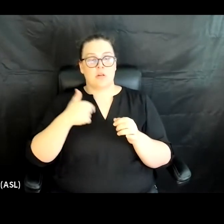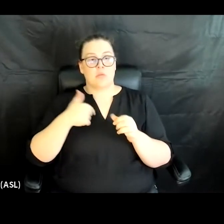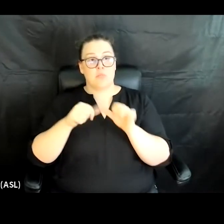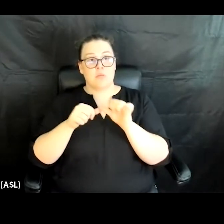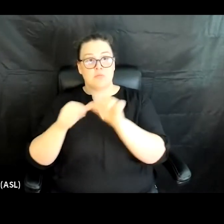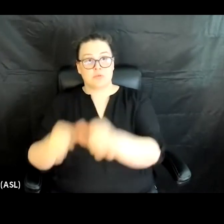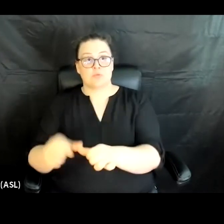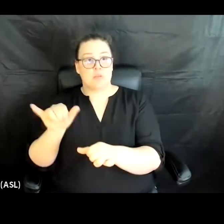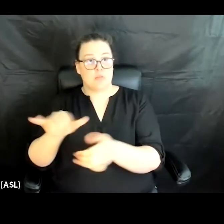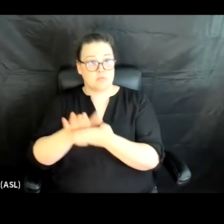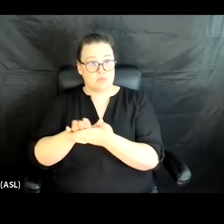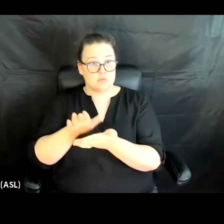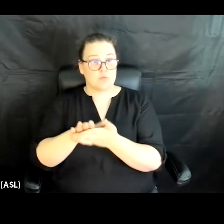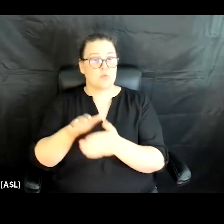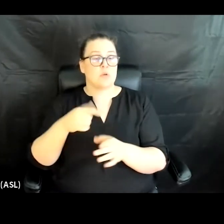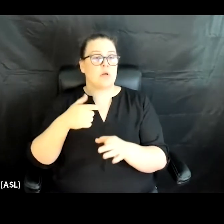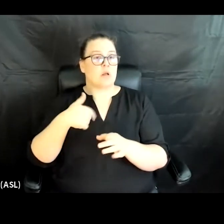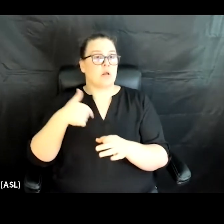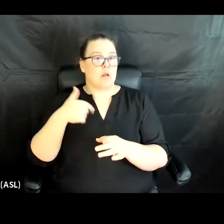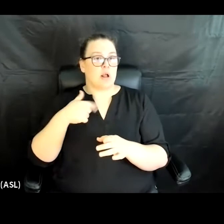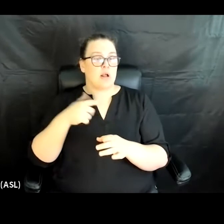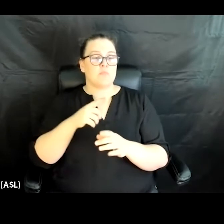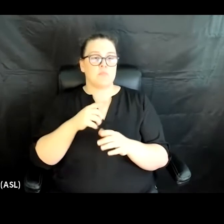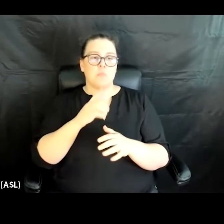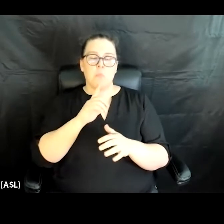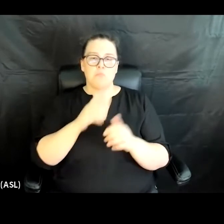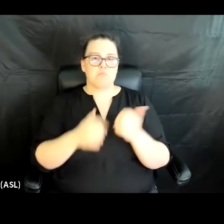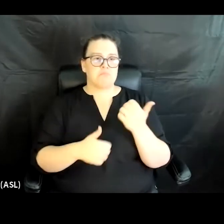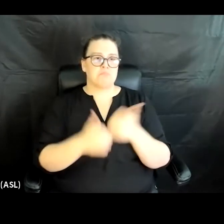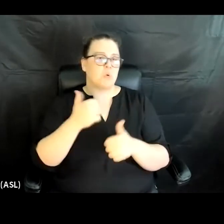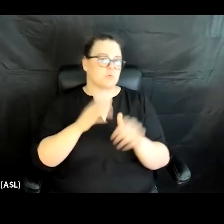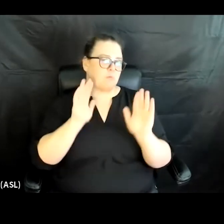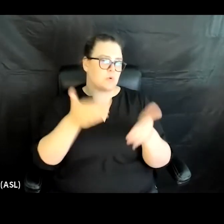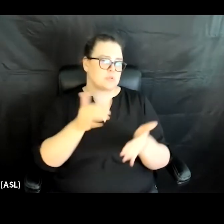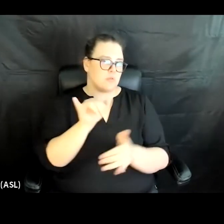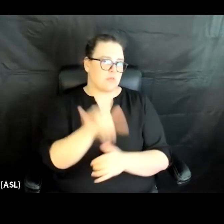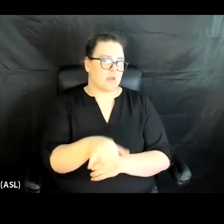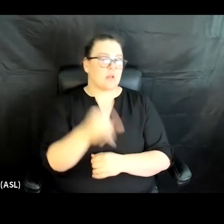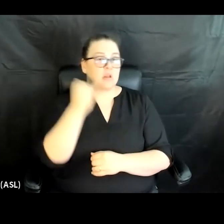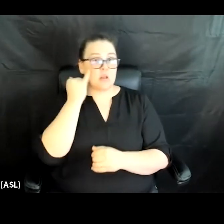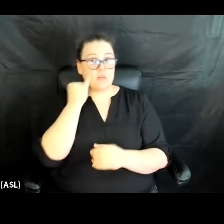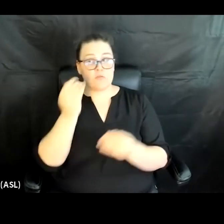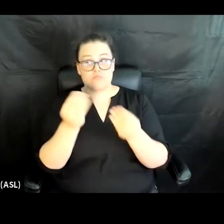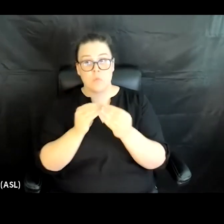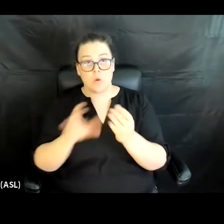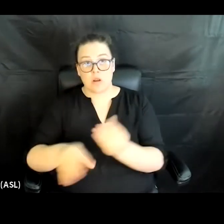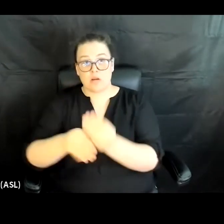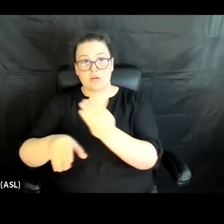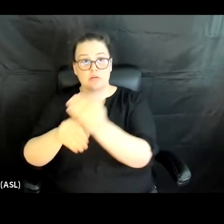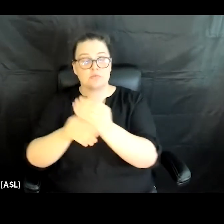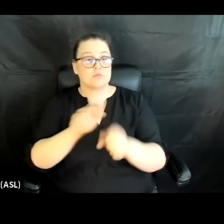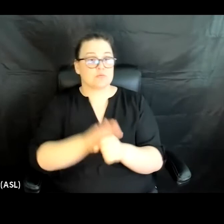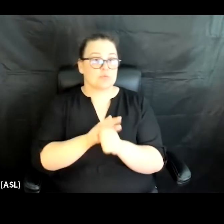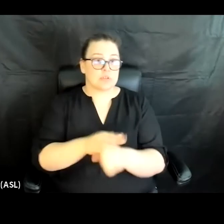School. This is what I'm primarily focused on. We want to look at if there are additional stresses in the workforce